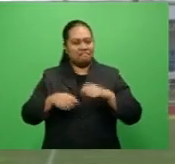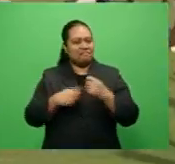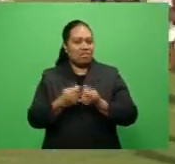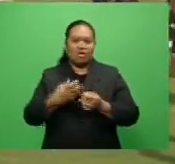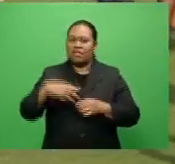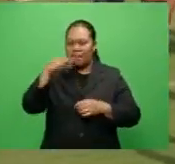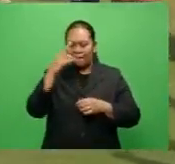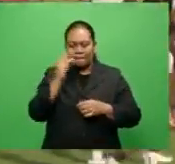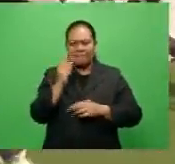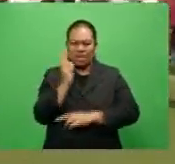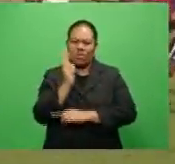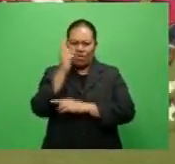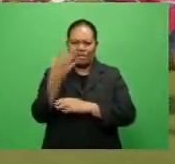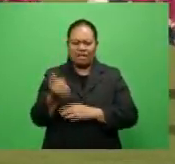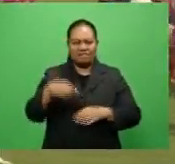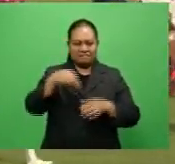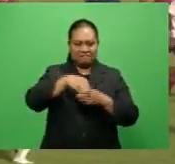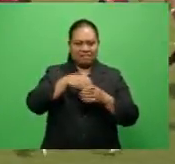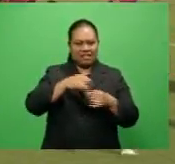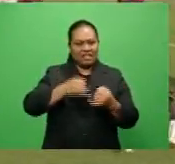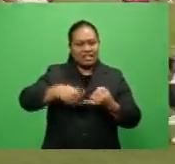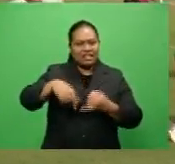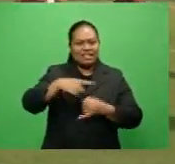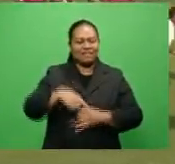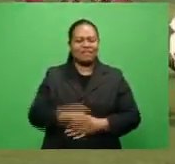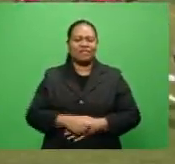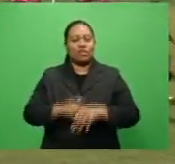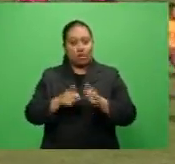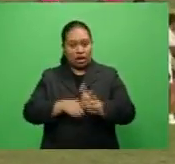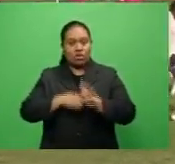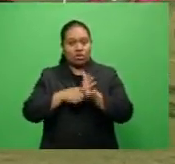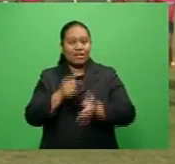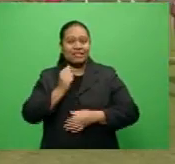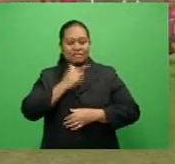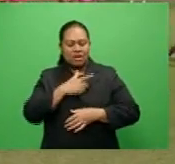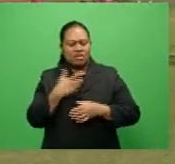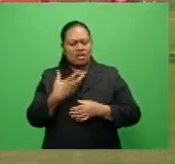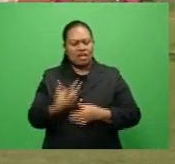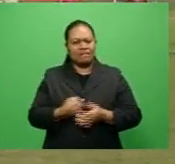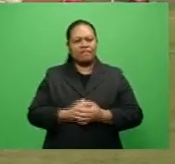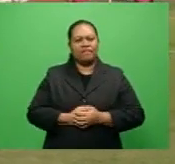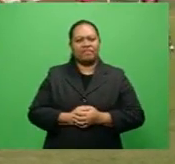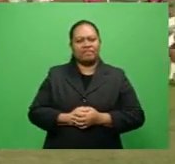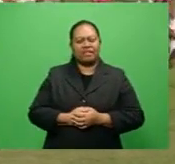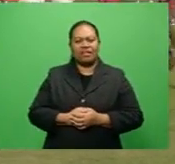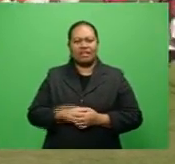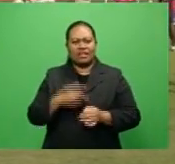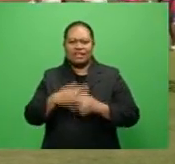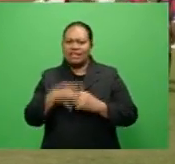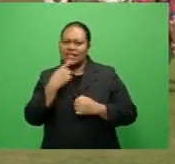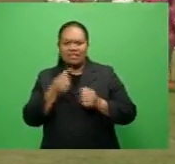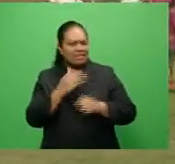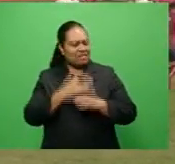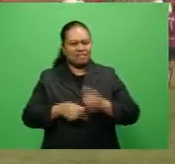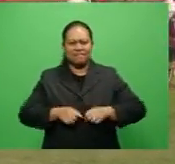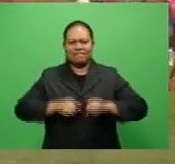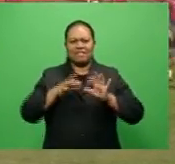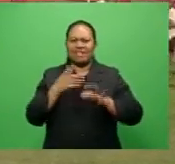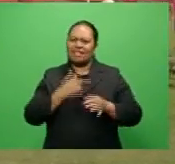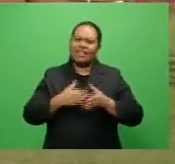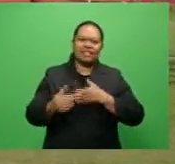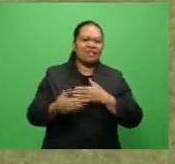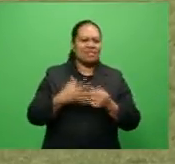there. Meanwhile, the spirit in the Maroons camp, on the other hand, has not dampened despite their close loss